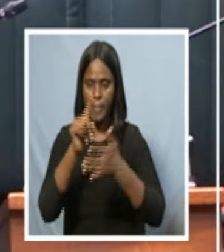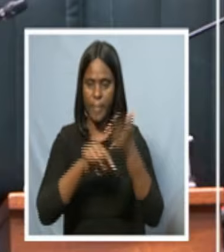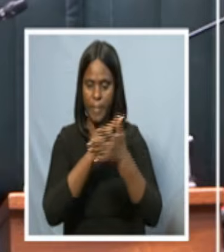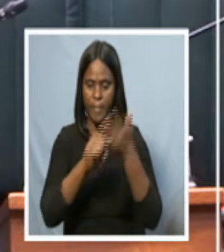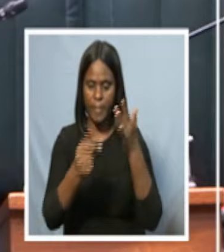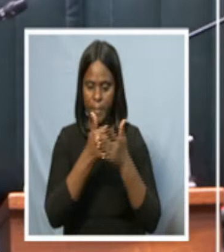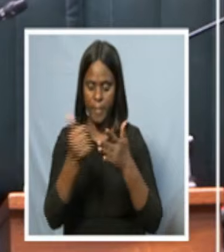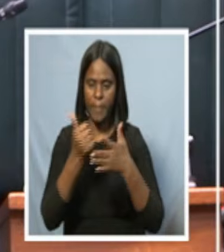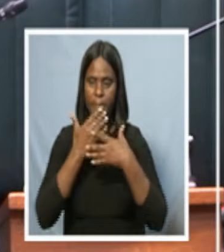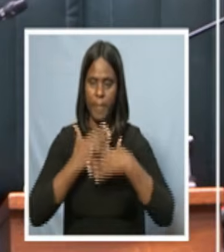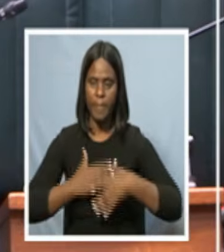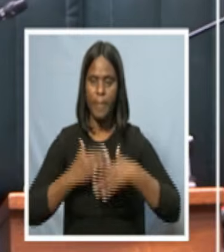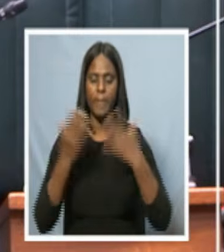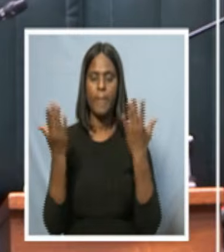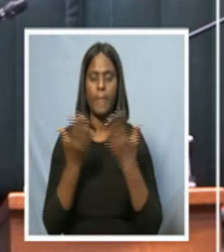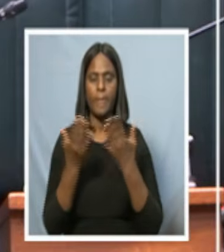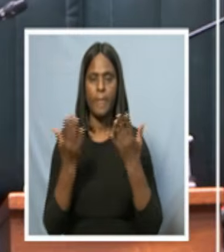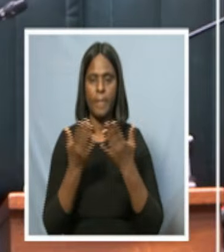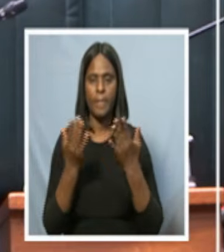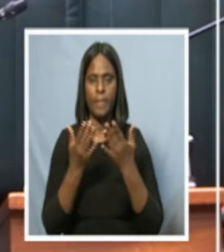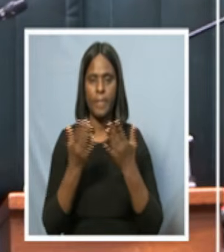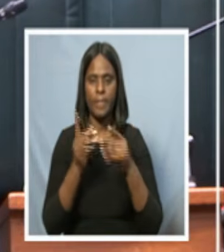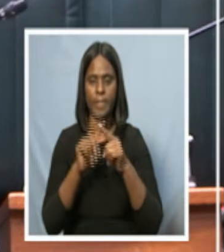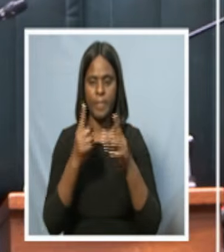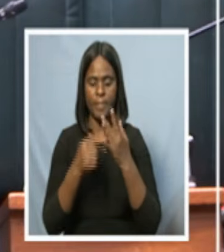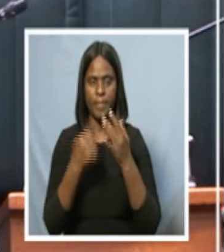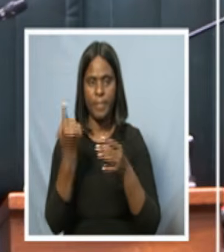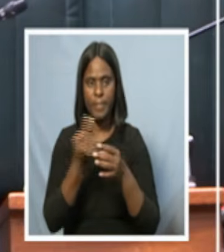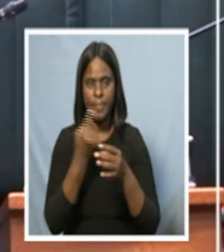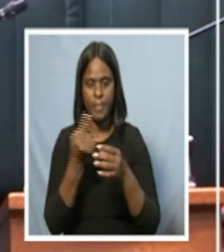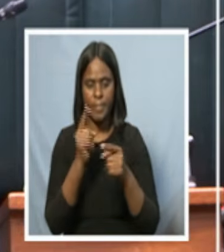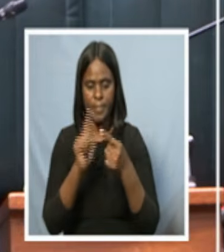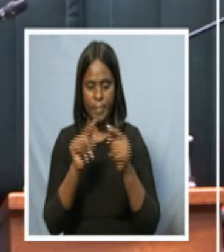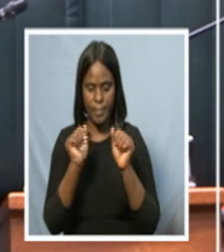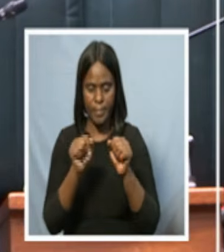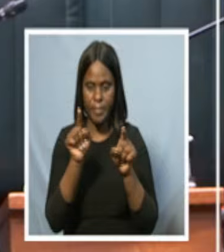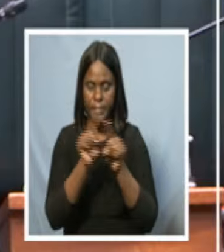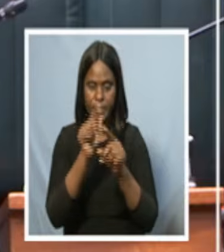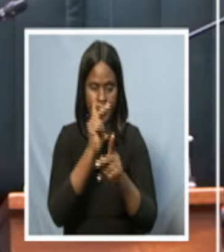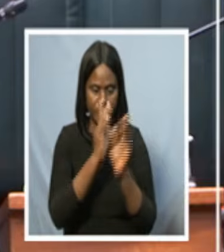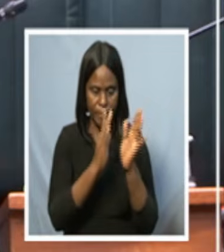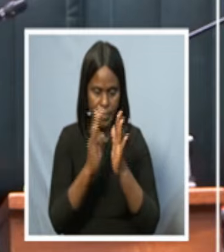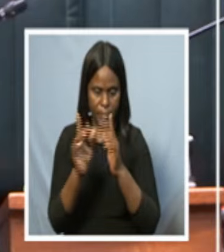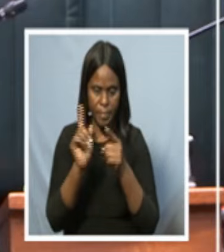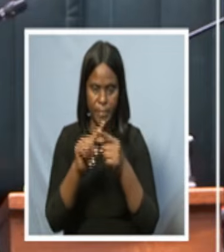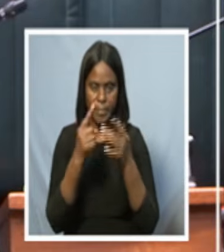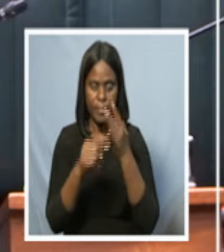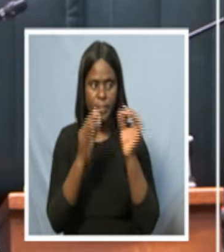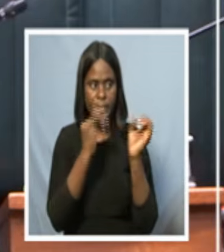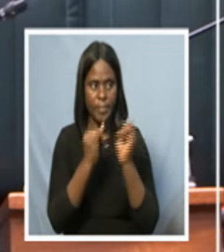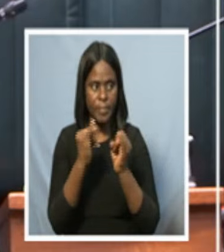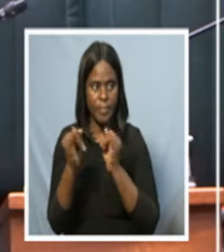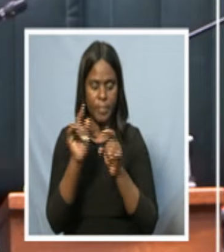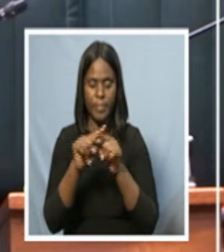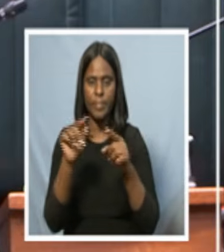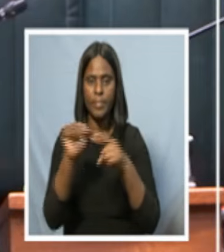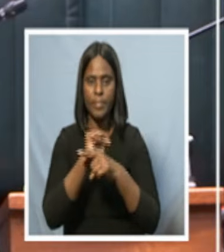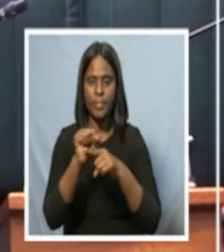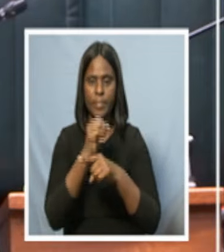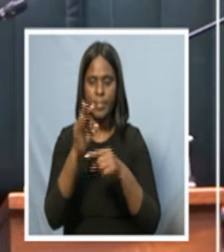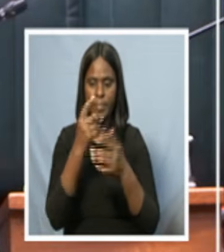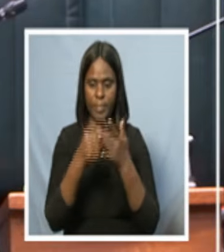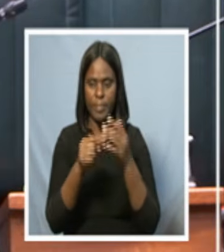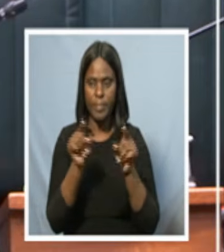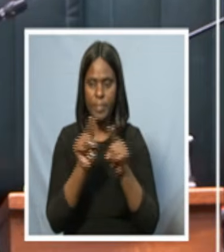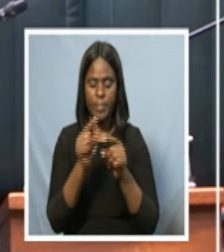any of the existing public holidays. Rather, the intention is to eliminate the practice of